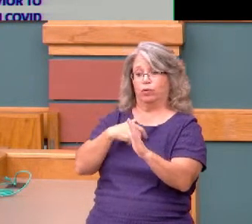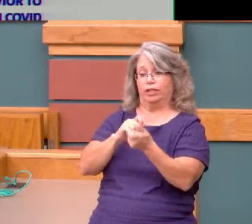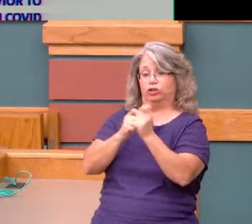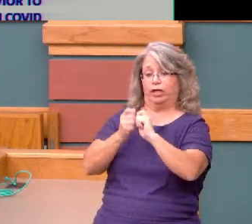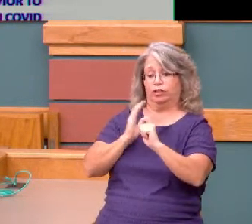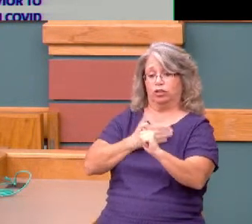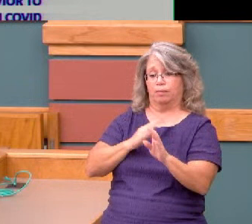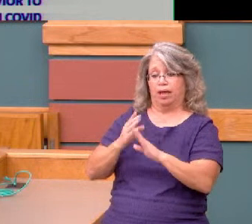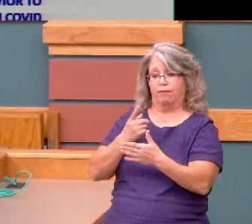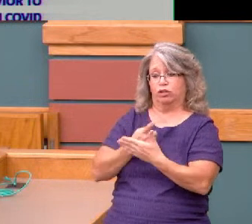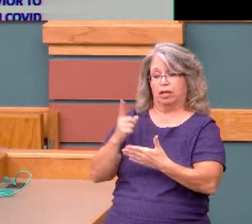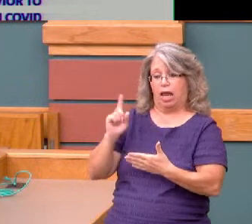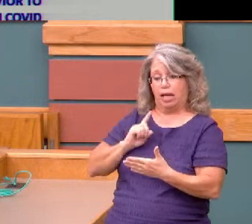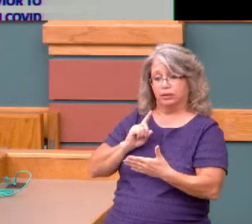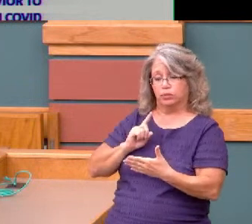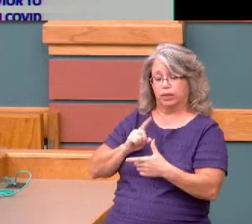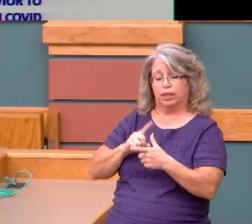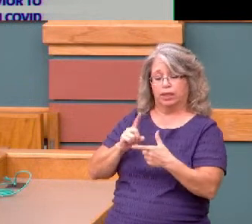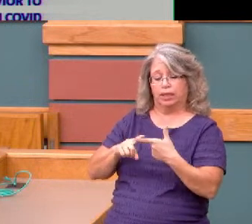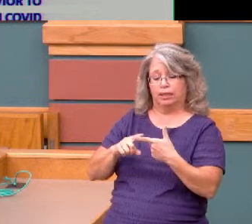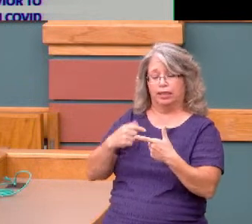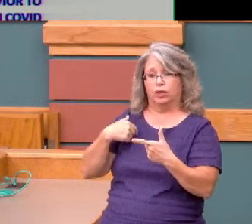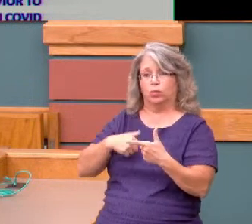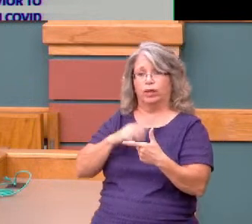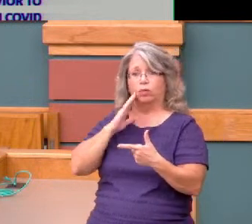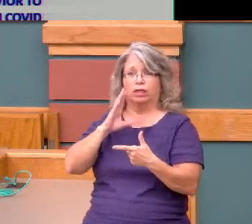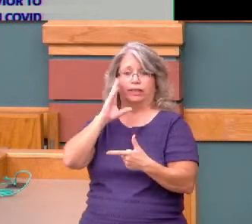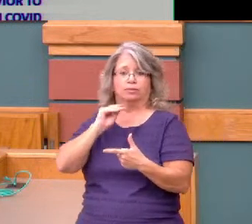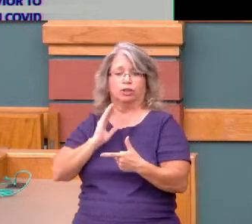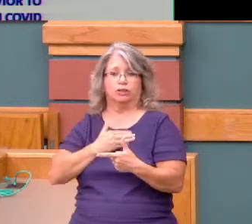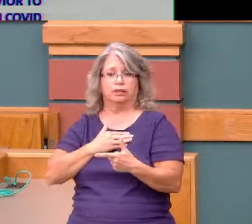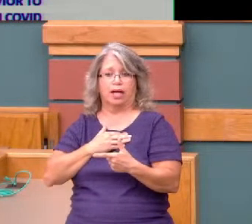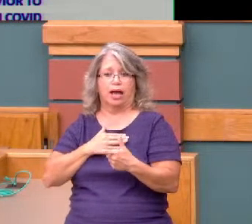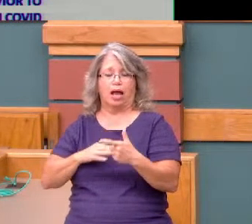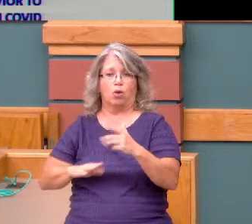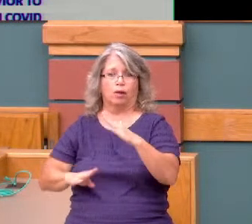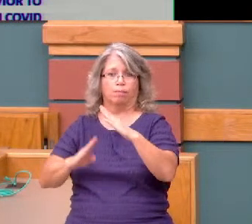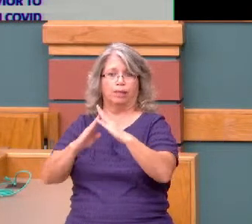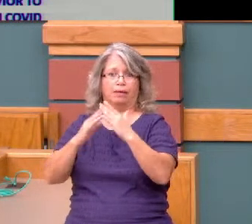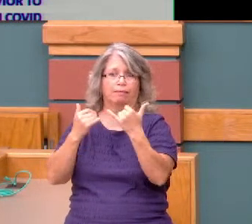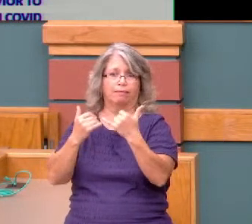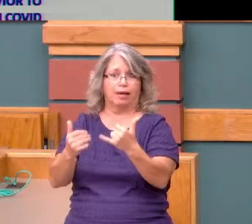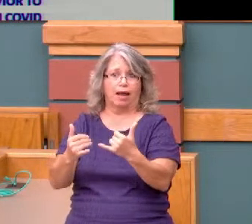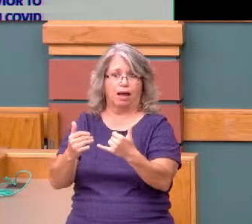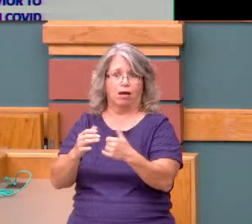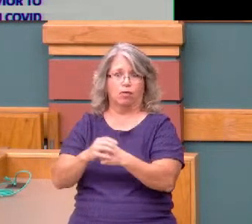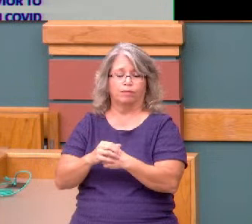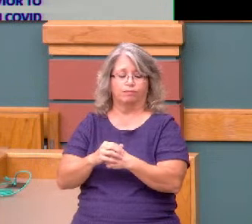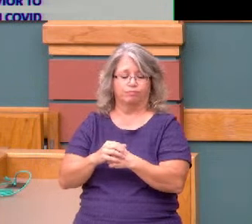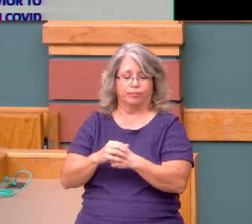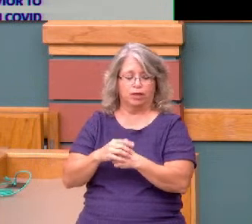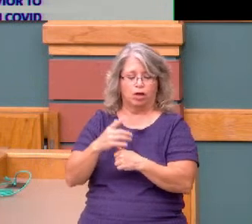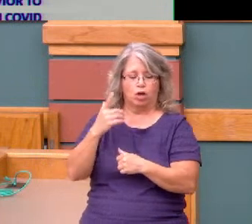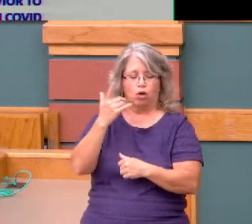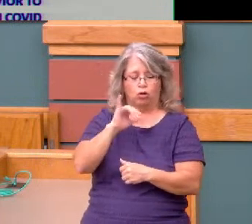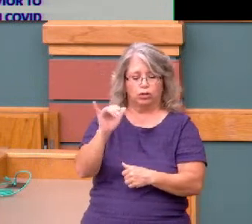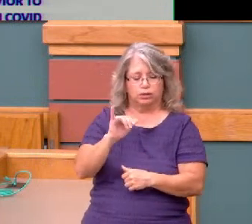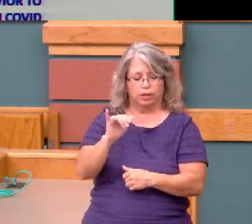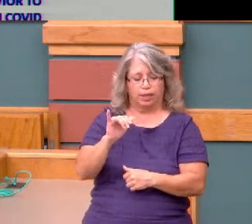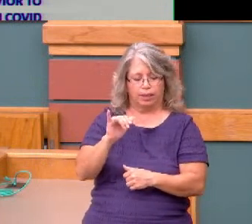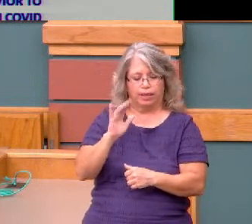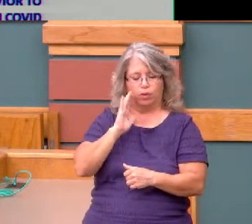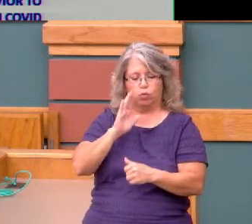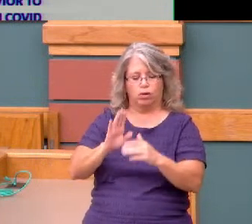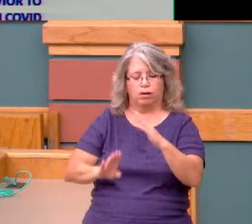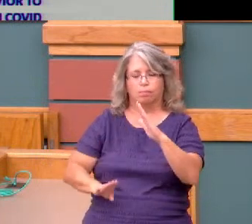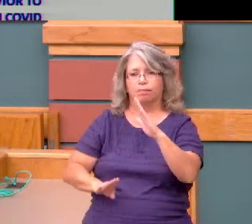could look forward to being at the peak right now. And it looks like, at least in 3 of the 4 age groups that we're looking at, it